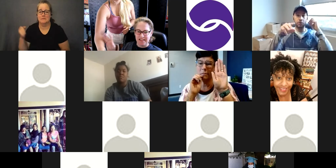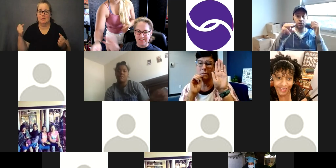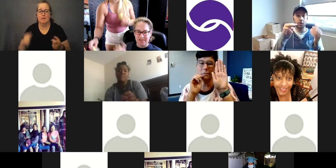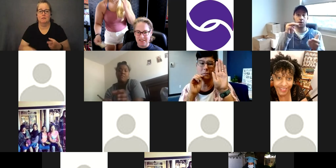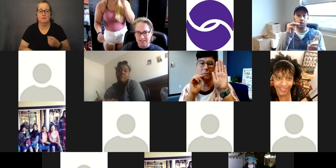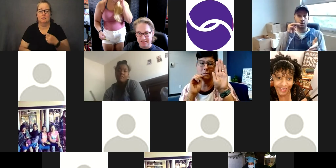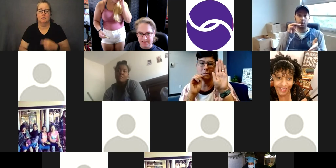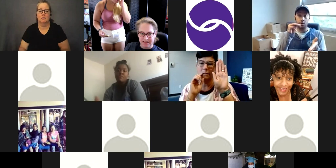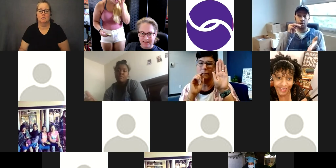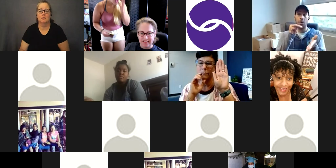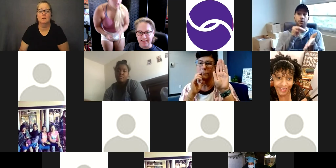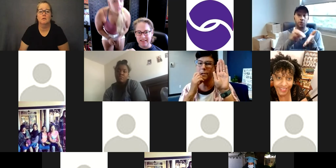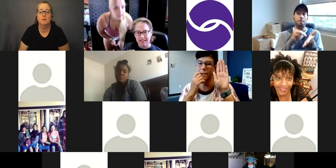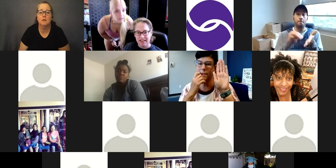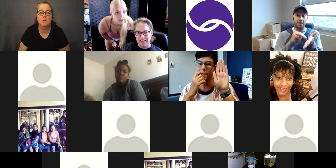hold on, the question.